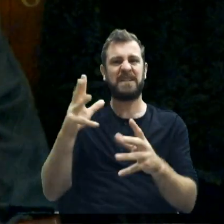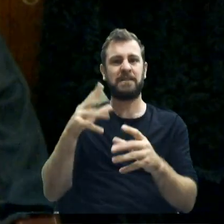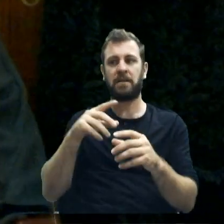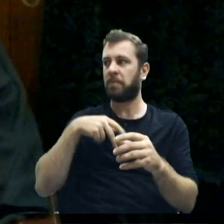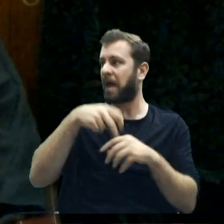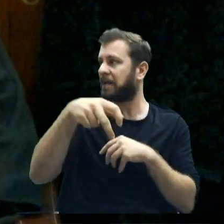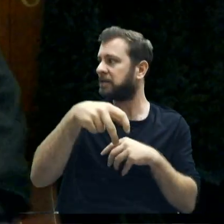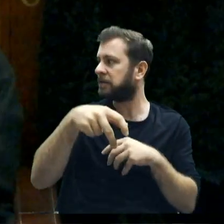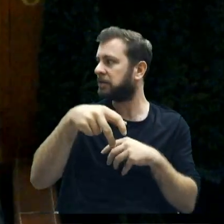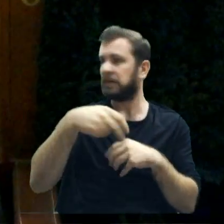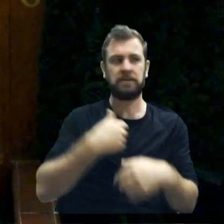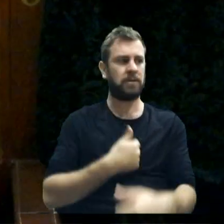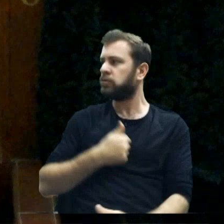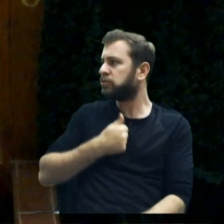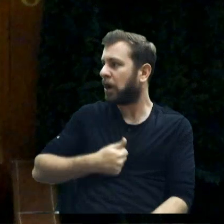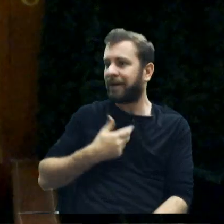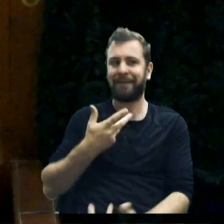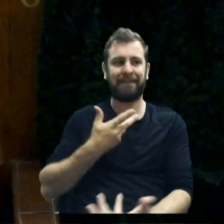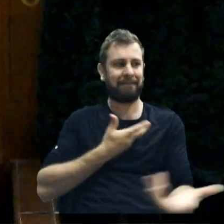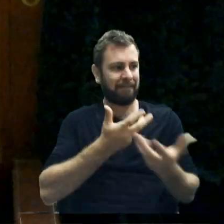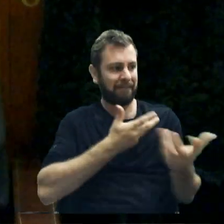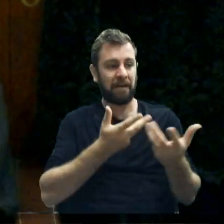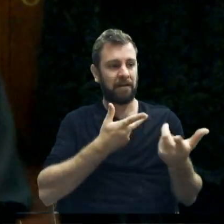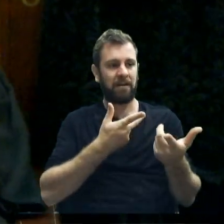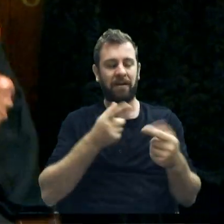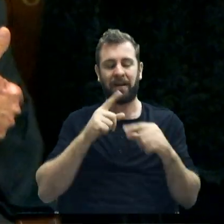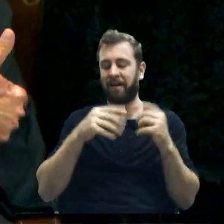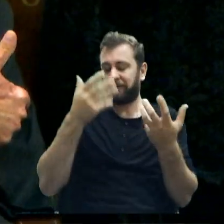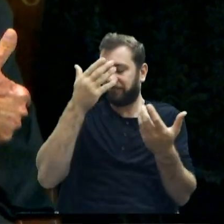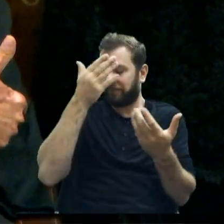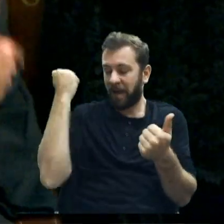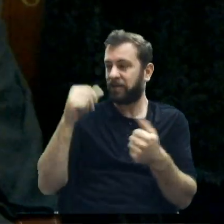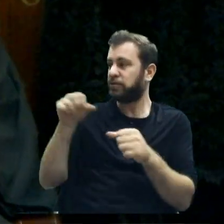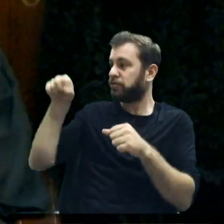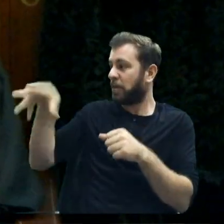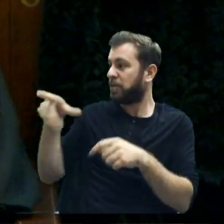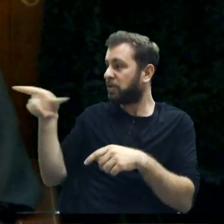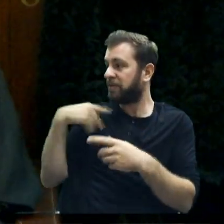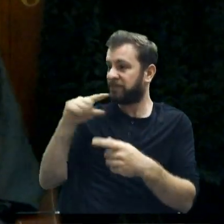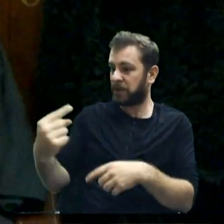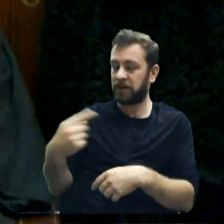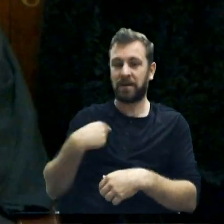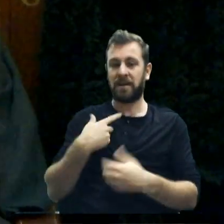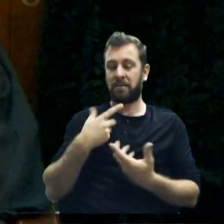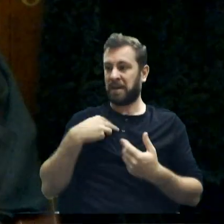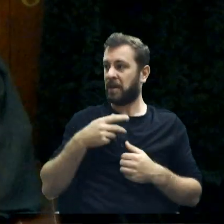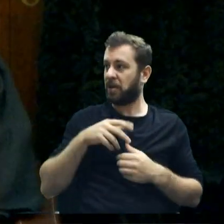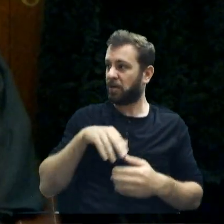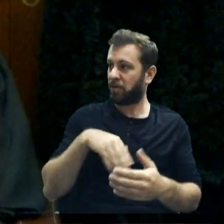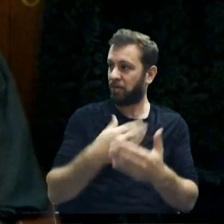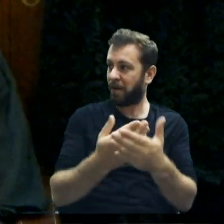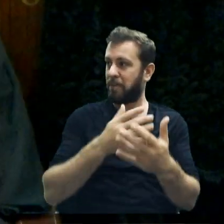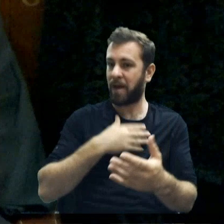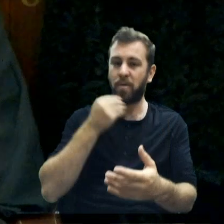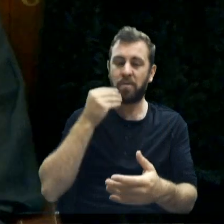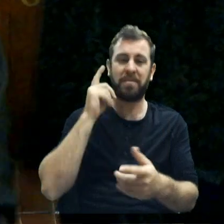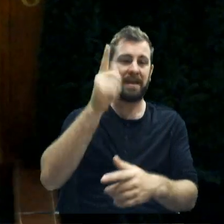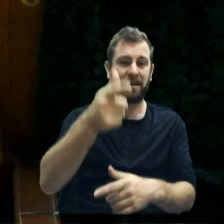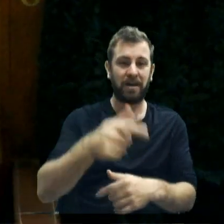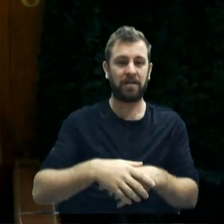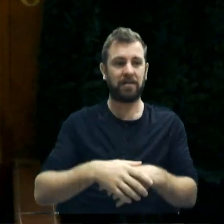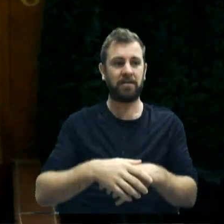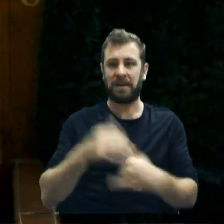sorry. I got caught up in the conversation. We should have dropped you off first, and I should have came. You came all this way, and I had to walk all the way